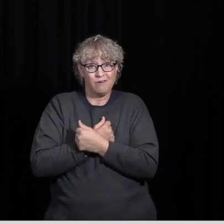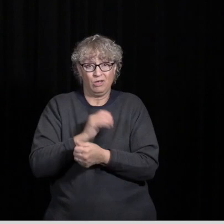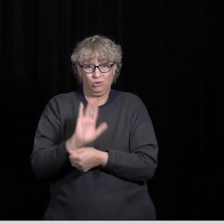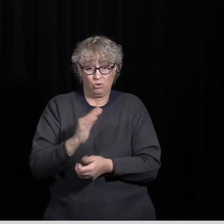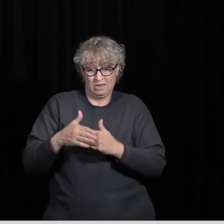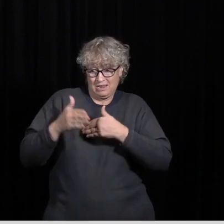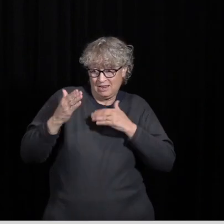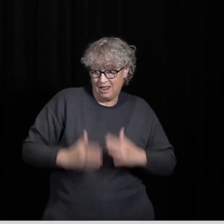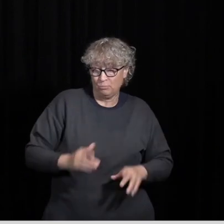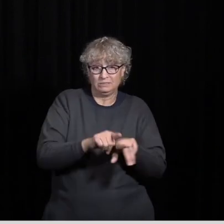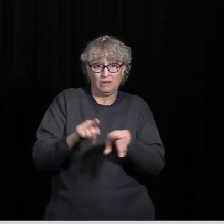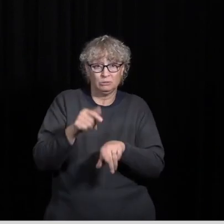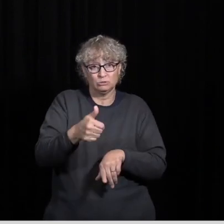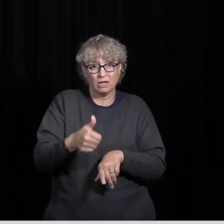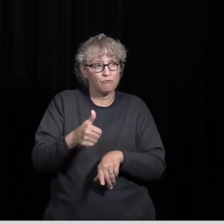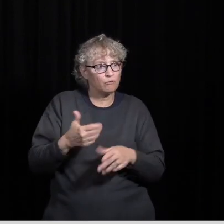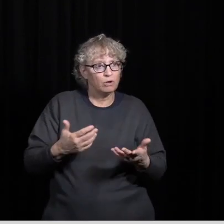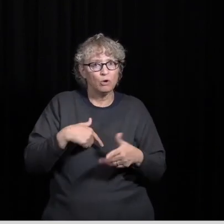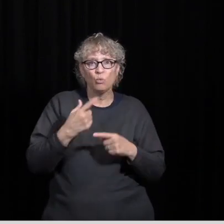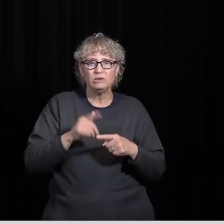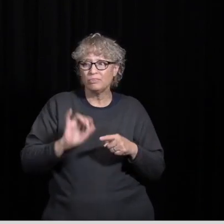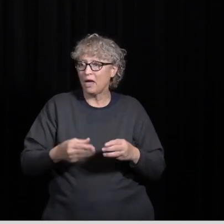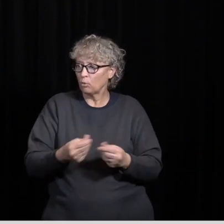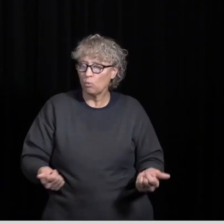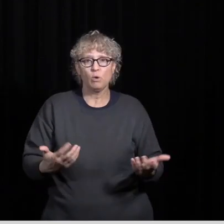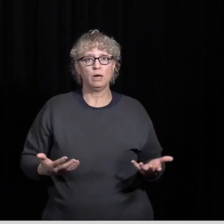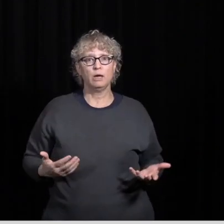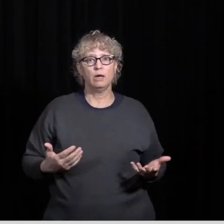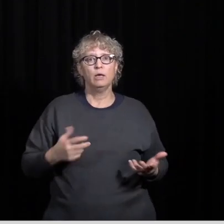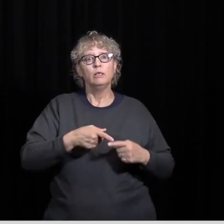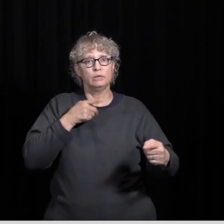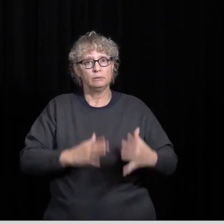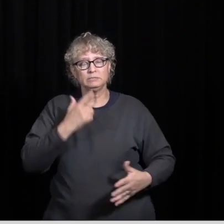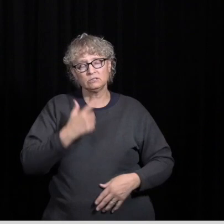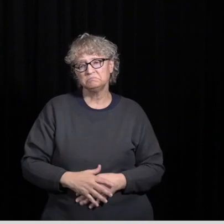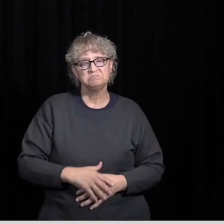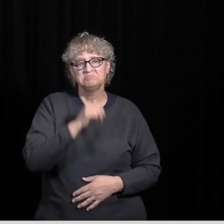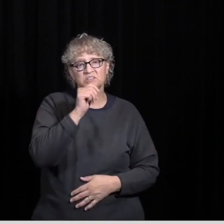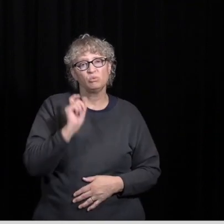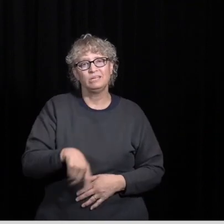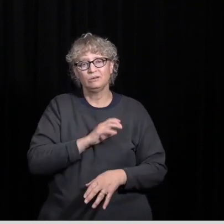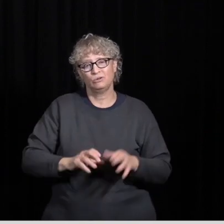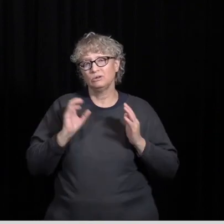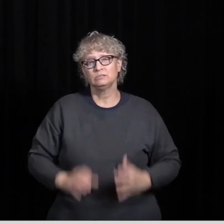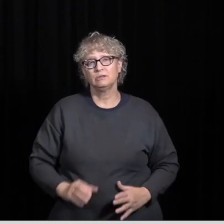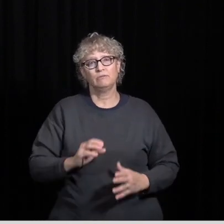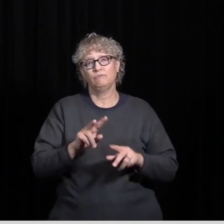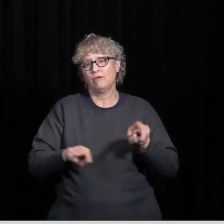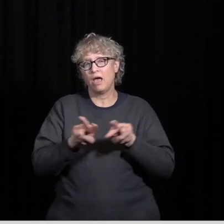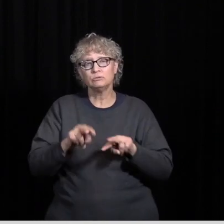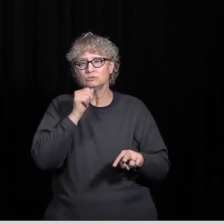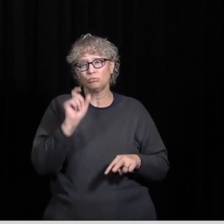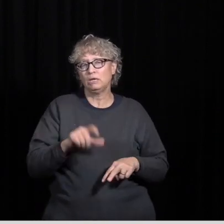as yourself? When did that go away? And this is what the enemy says is, oh, you don't need those Christian values anymore. You